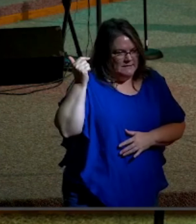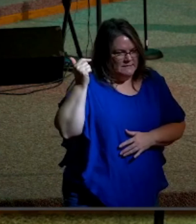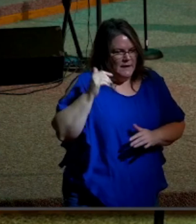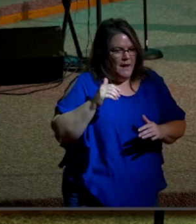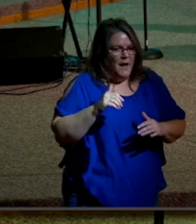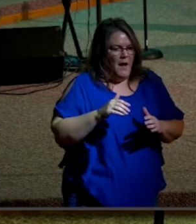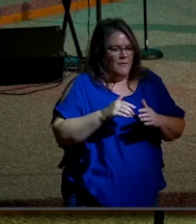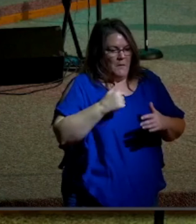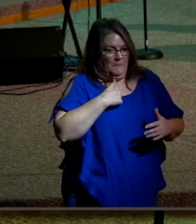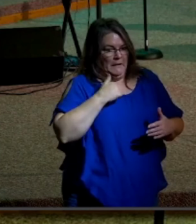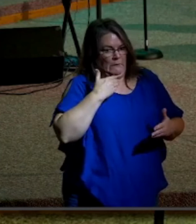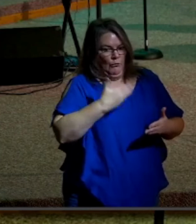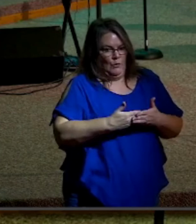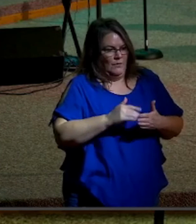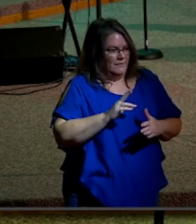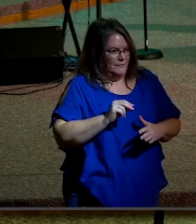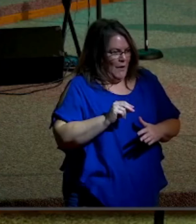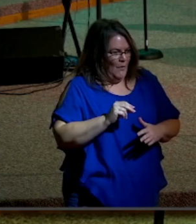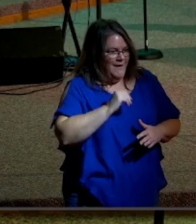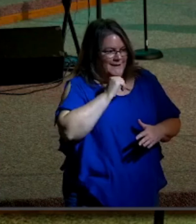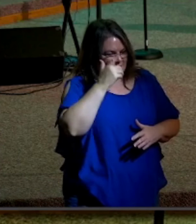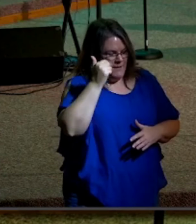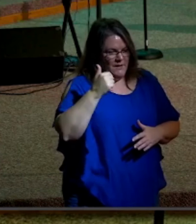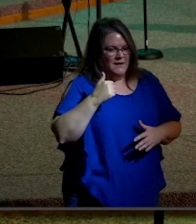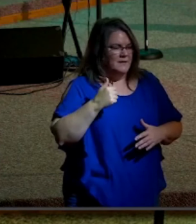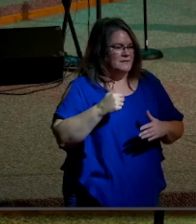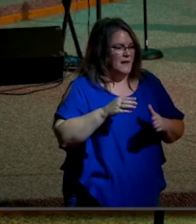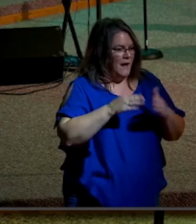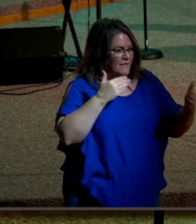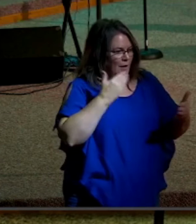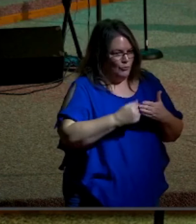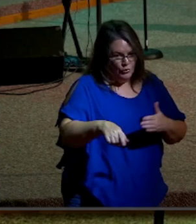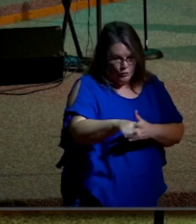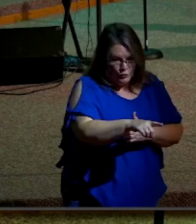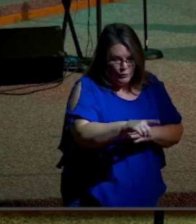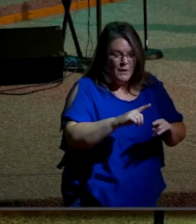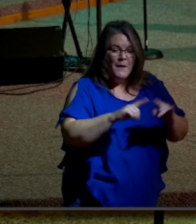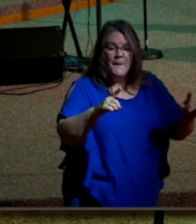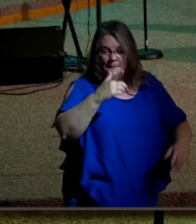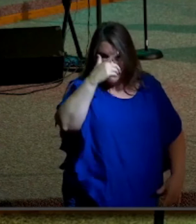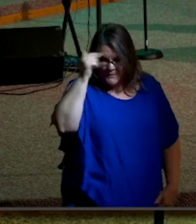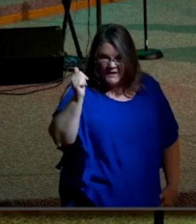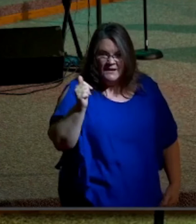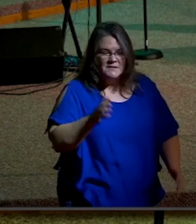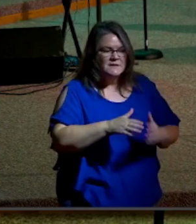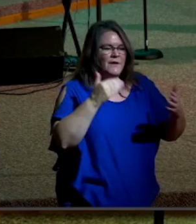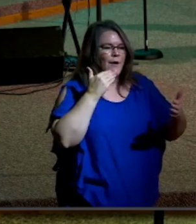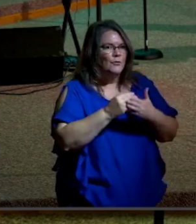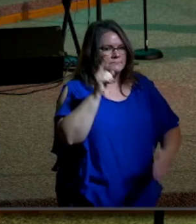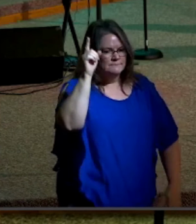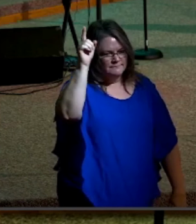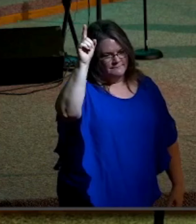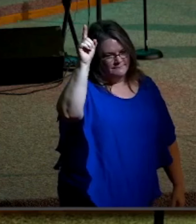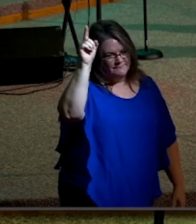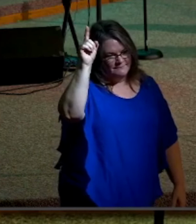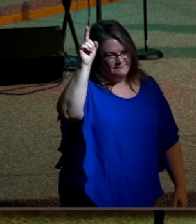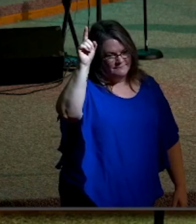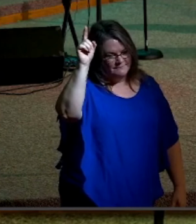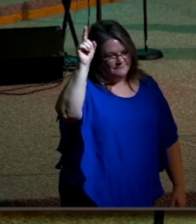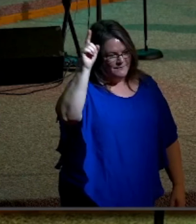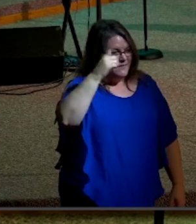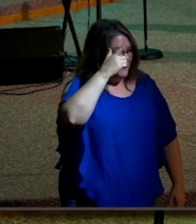am. It's not because of how good you are. But it's because of how good he is. It's because